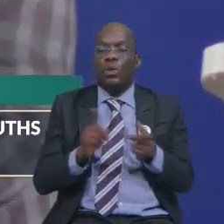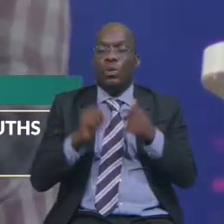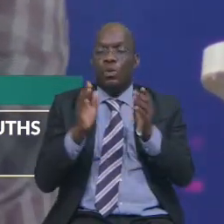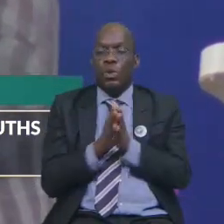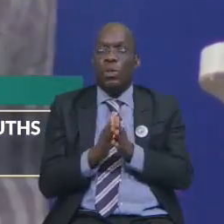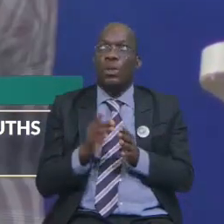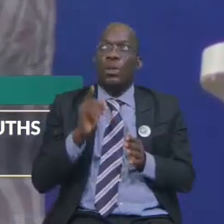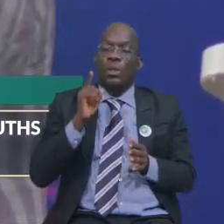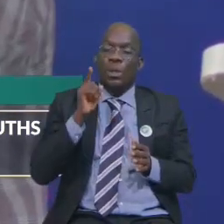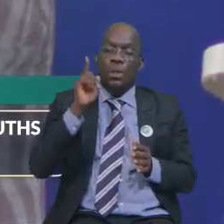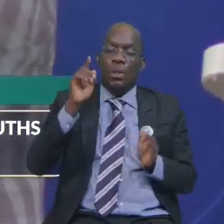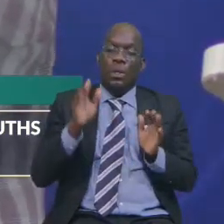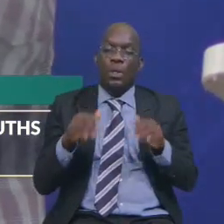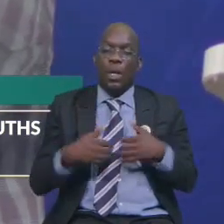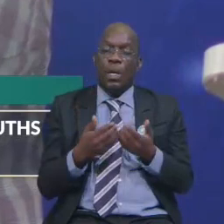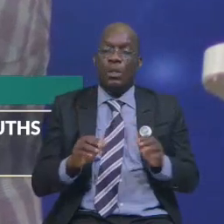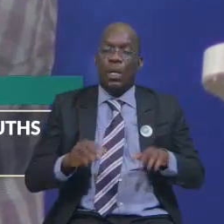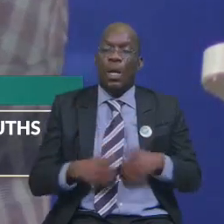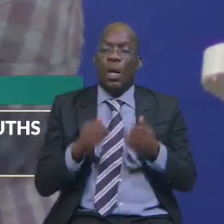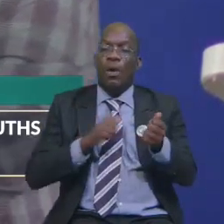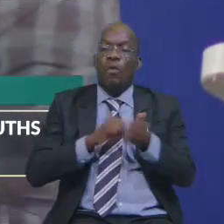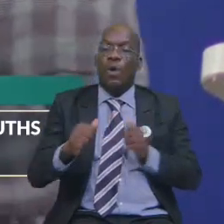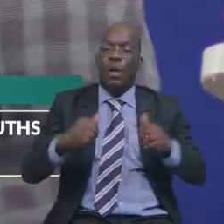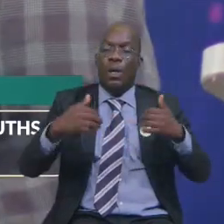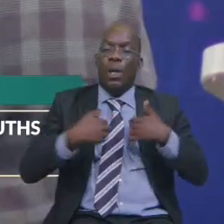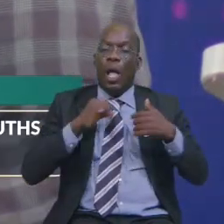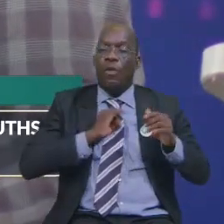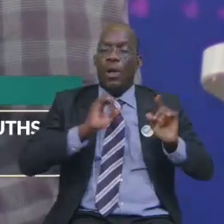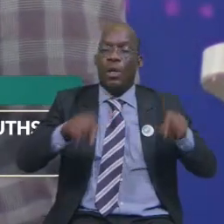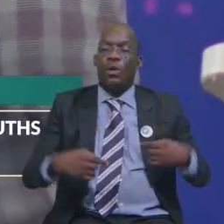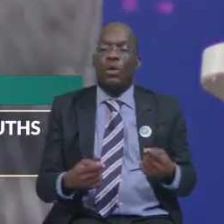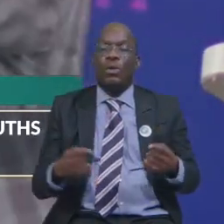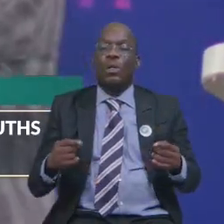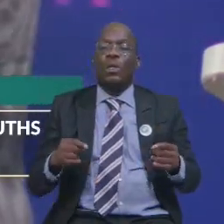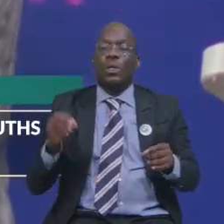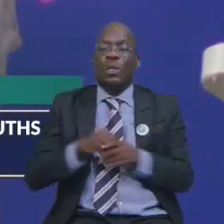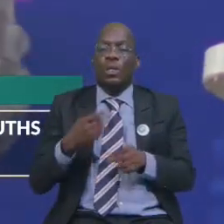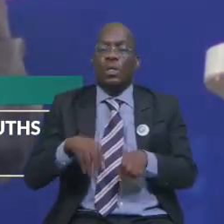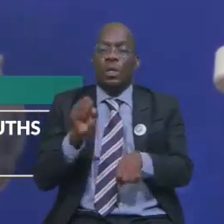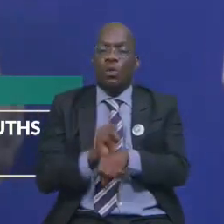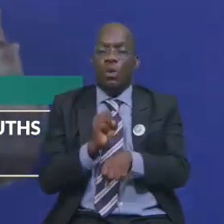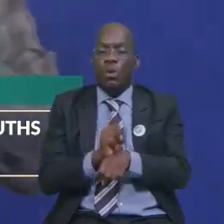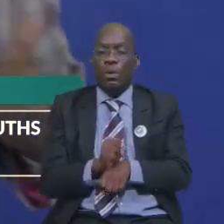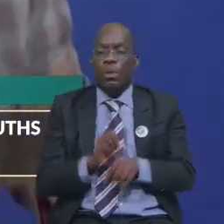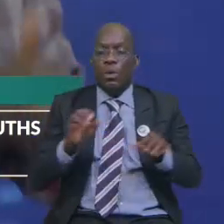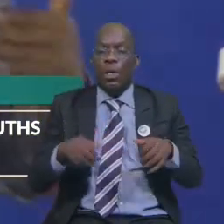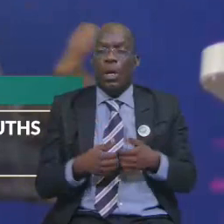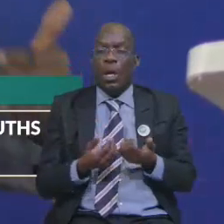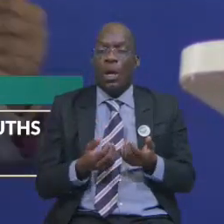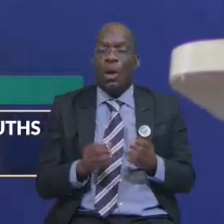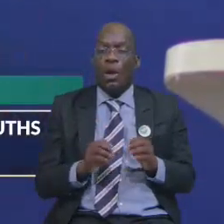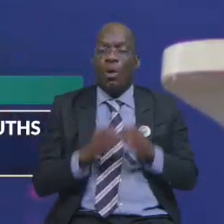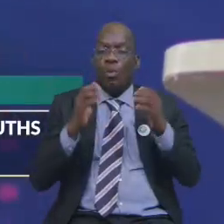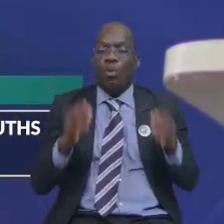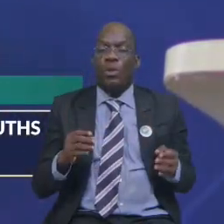far have I gone in the work he gave me to do? How much is left to